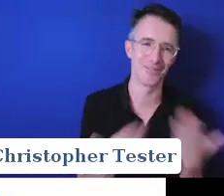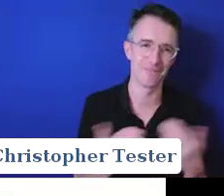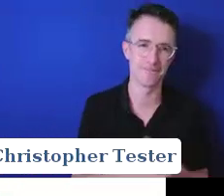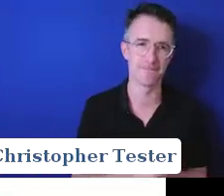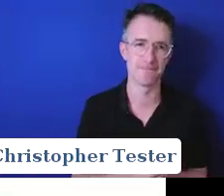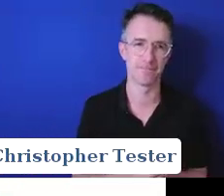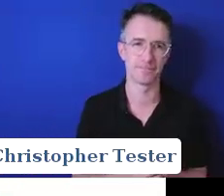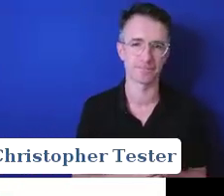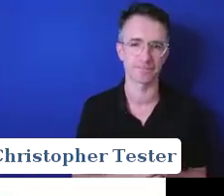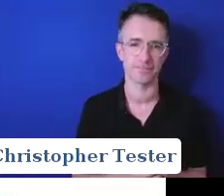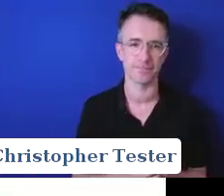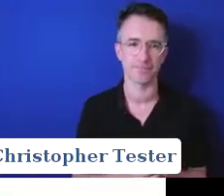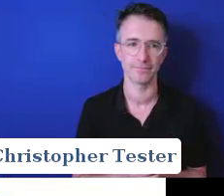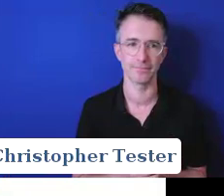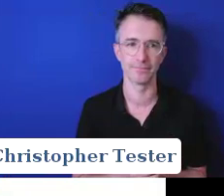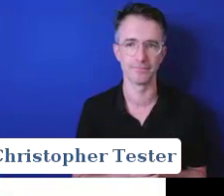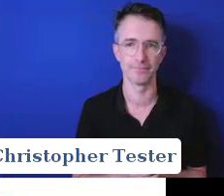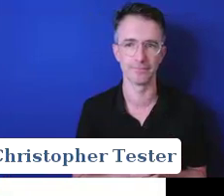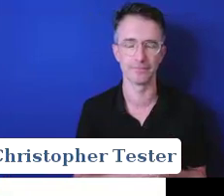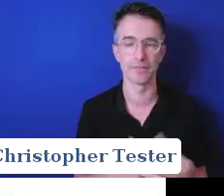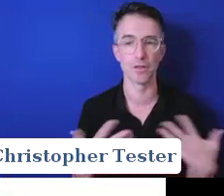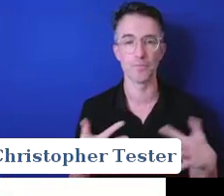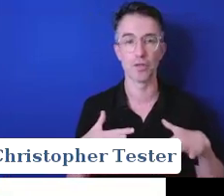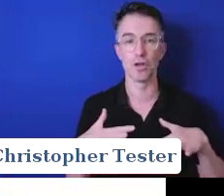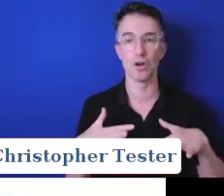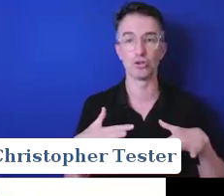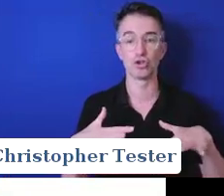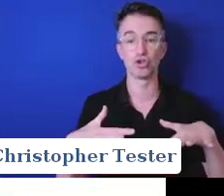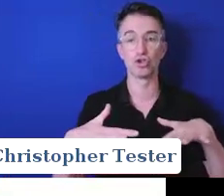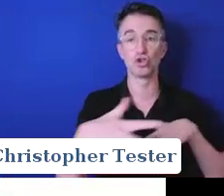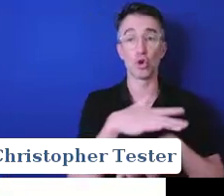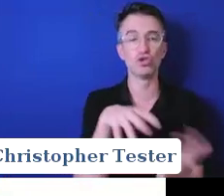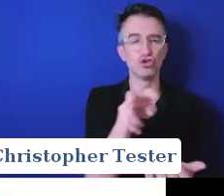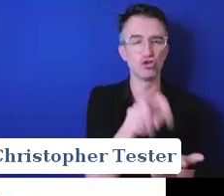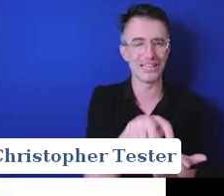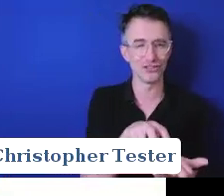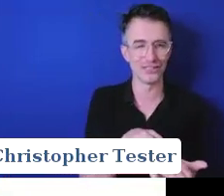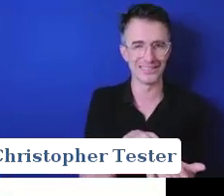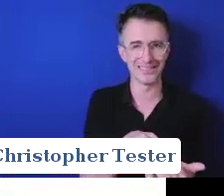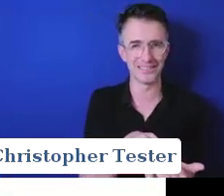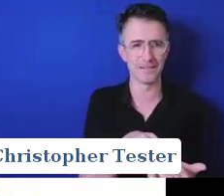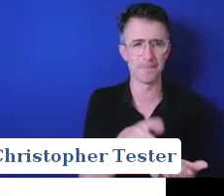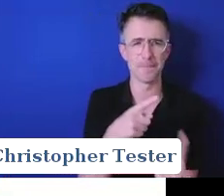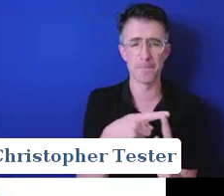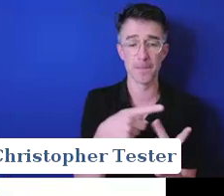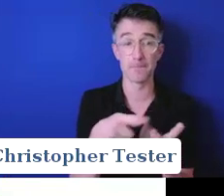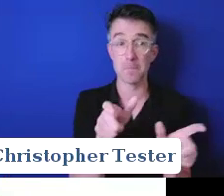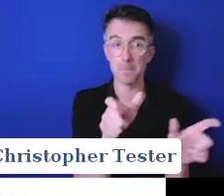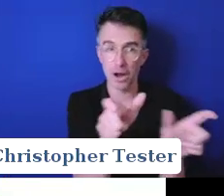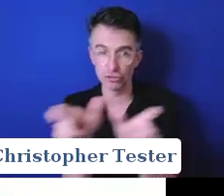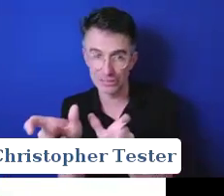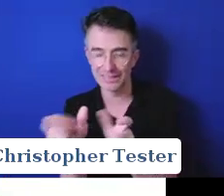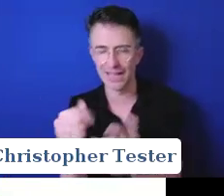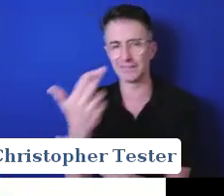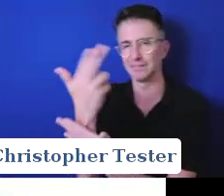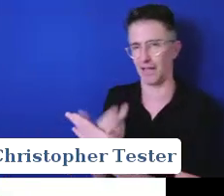the social registry monitoring and design program is one of the 6 programs of the General Delegation for